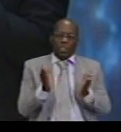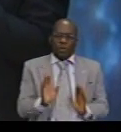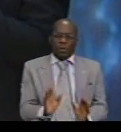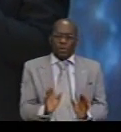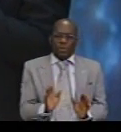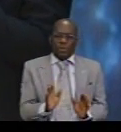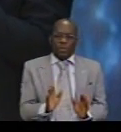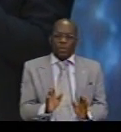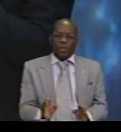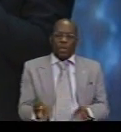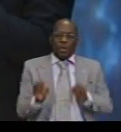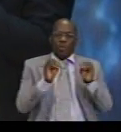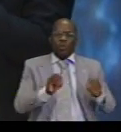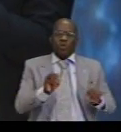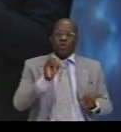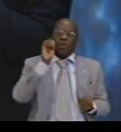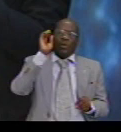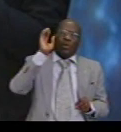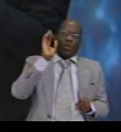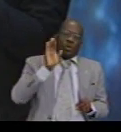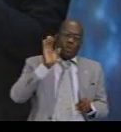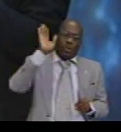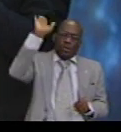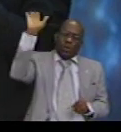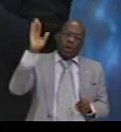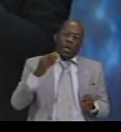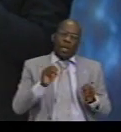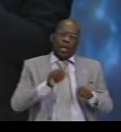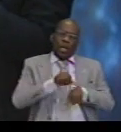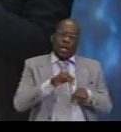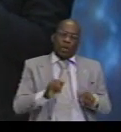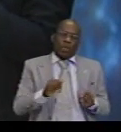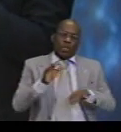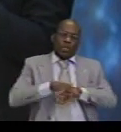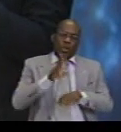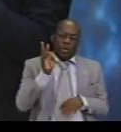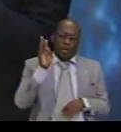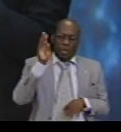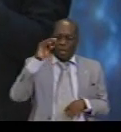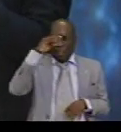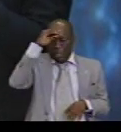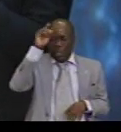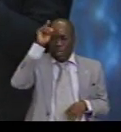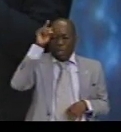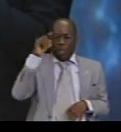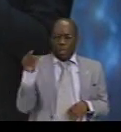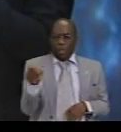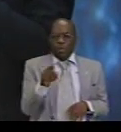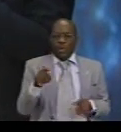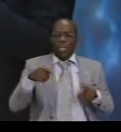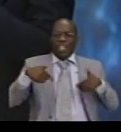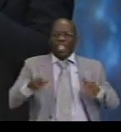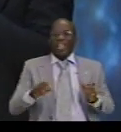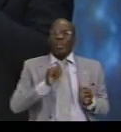Put your anointing upon him. Let it be without measure. Let